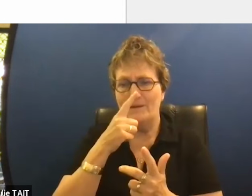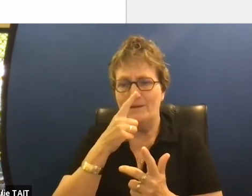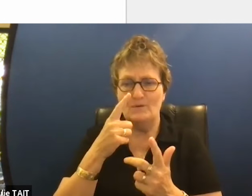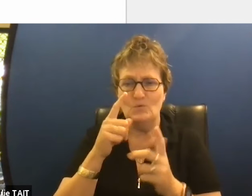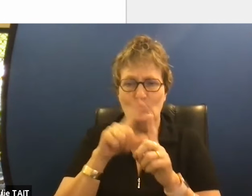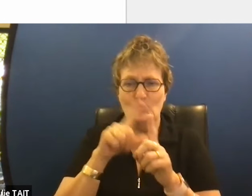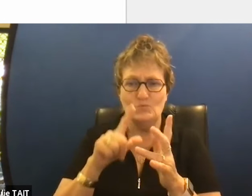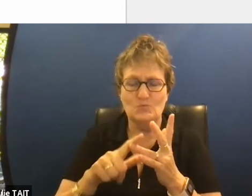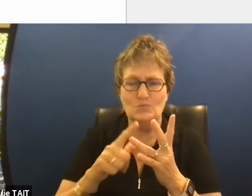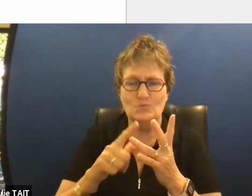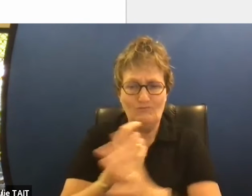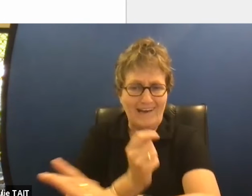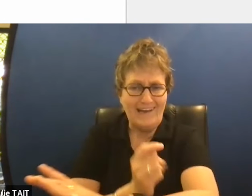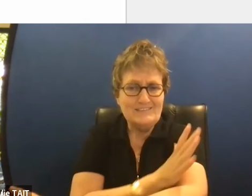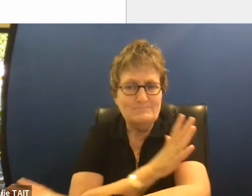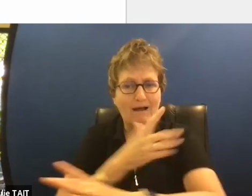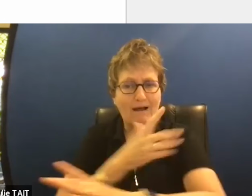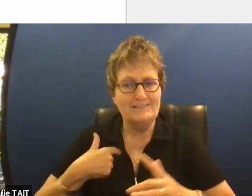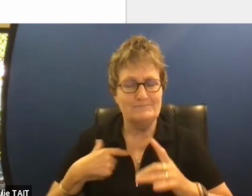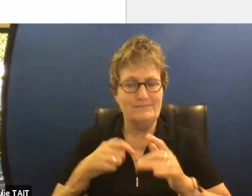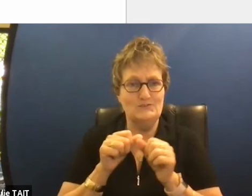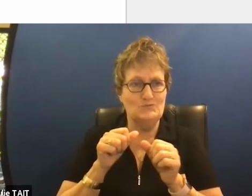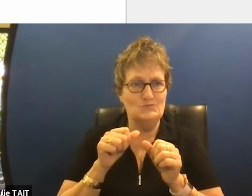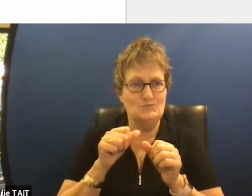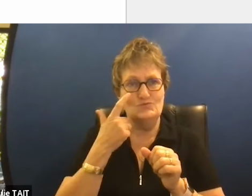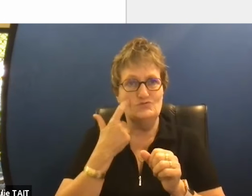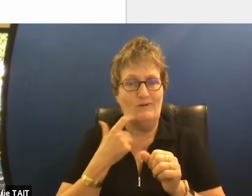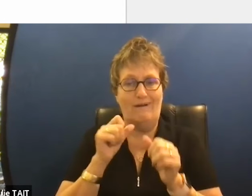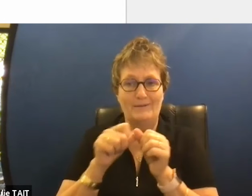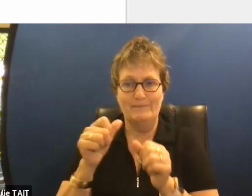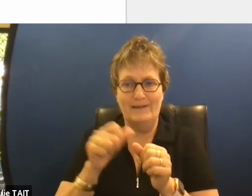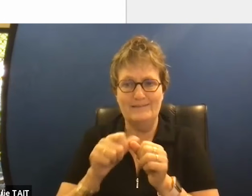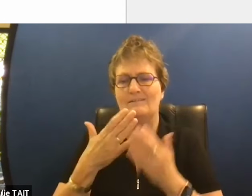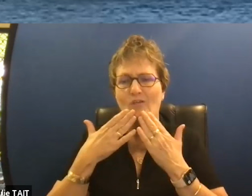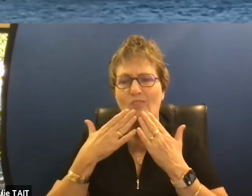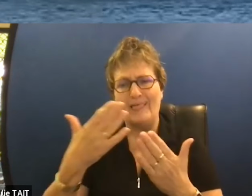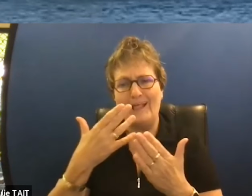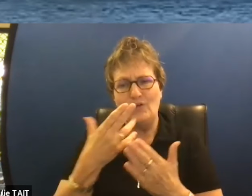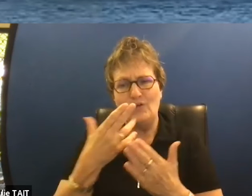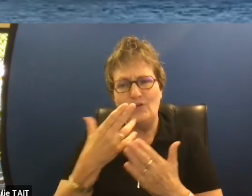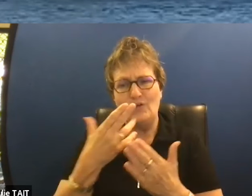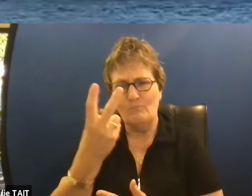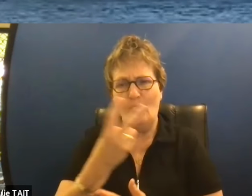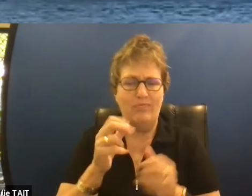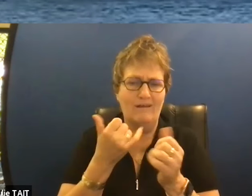better in my own practice. So thank you both very much.